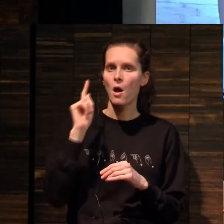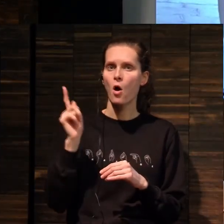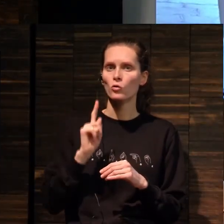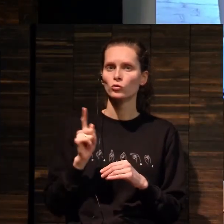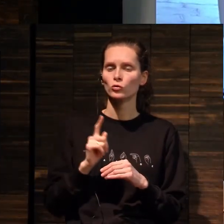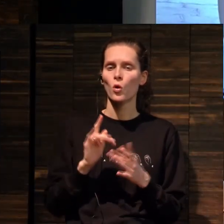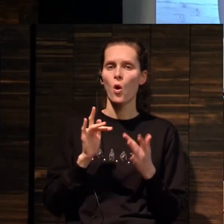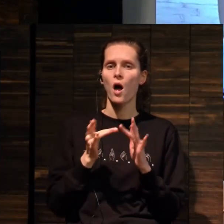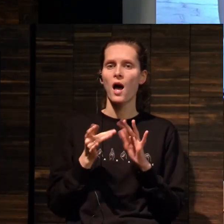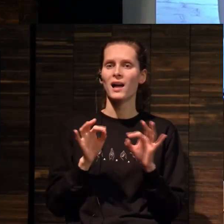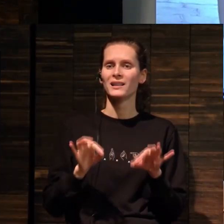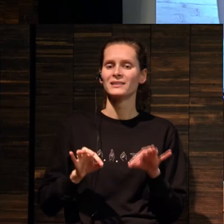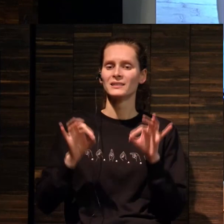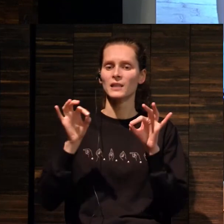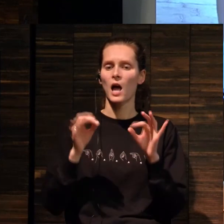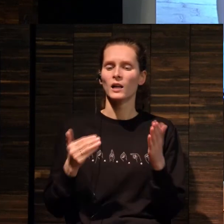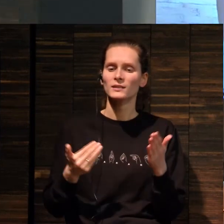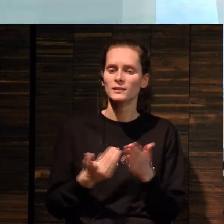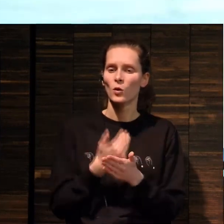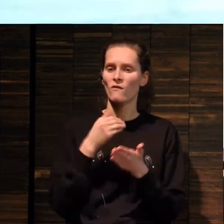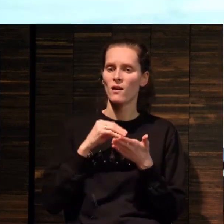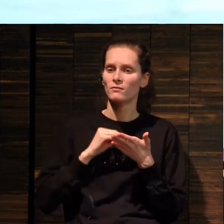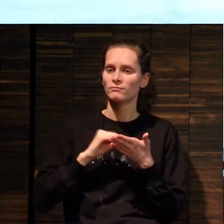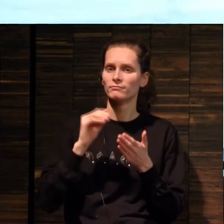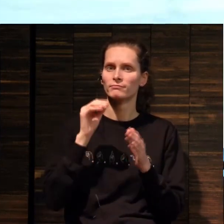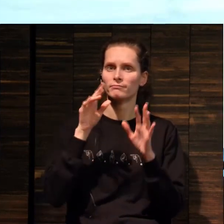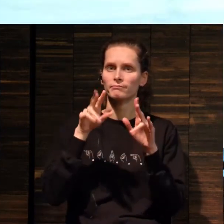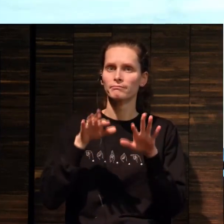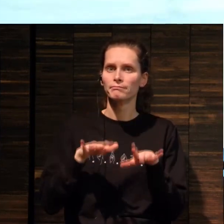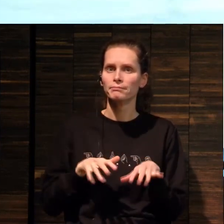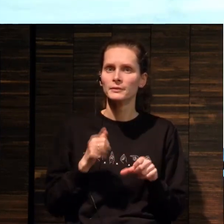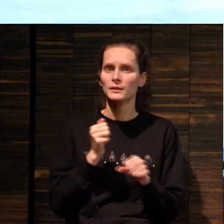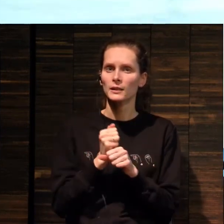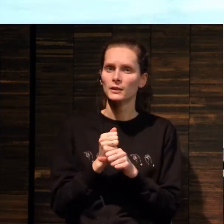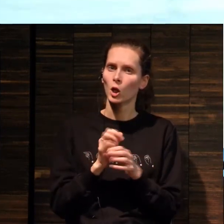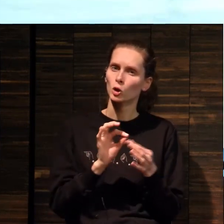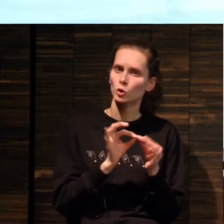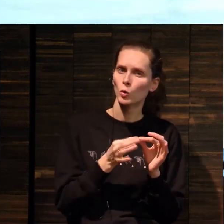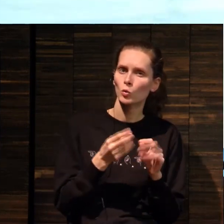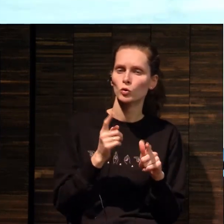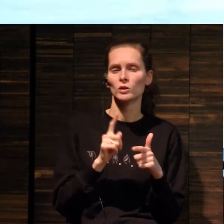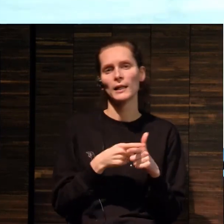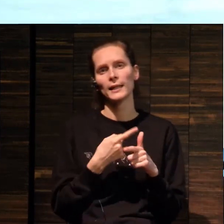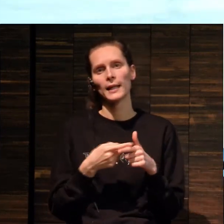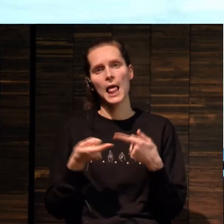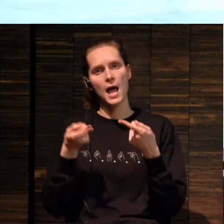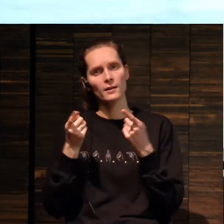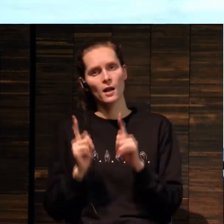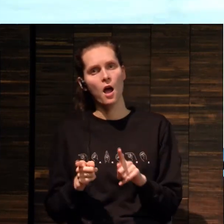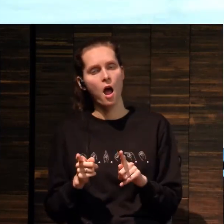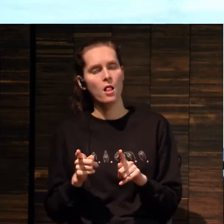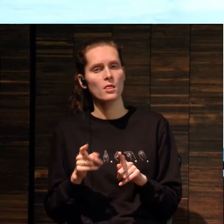Thank you very much, Matt. As far as I understand, it's very difficult to recode a website,